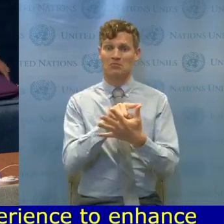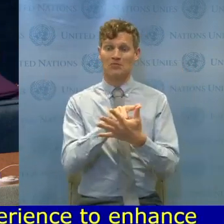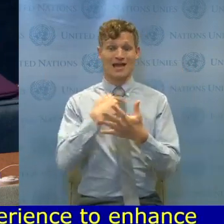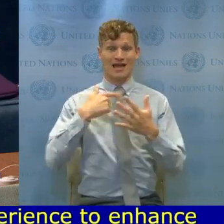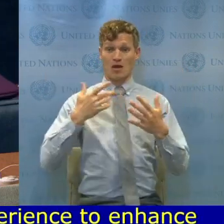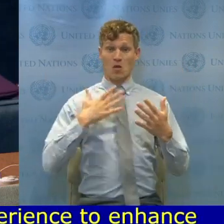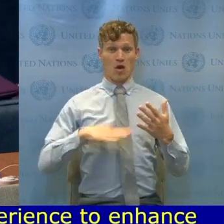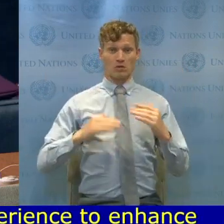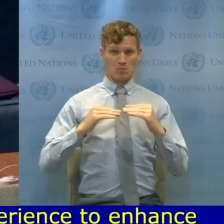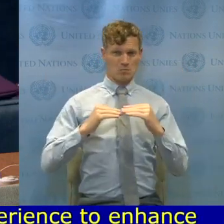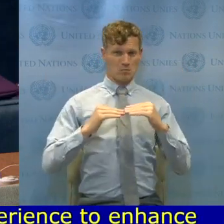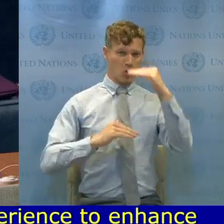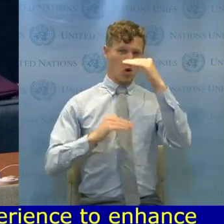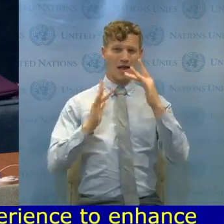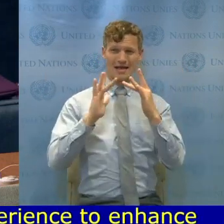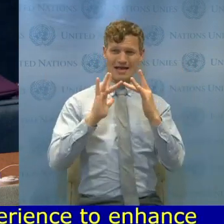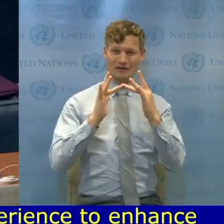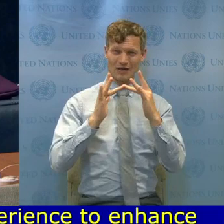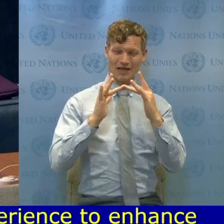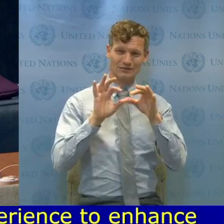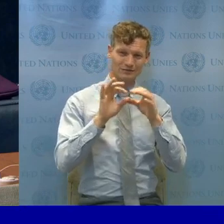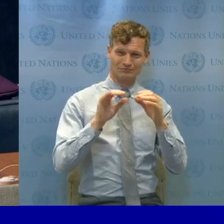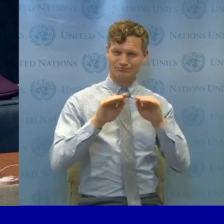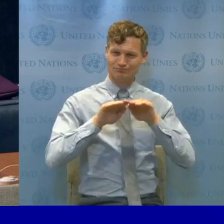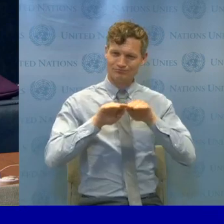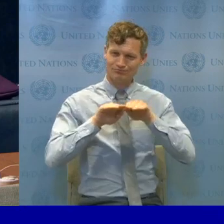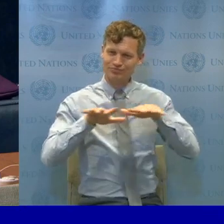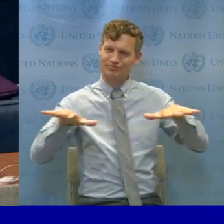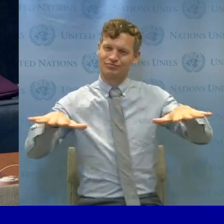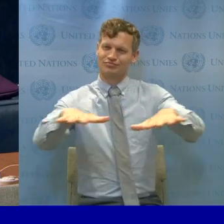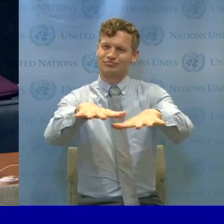more publicly accessible spaces to create